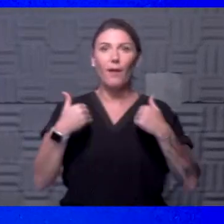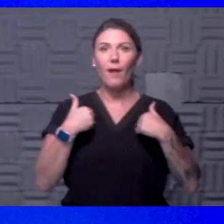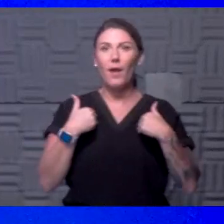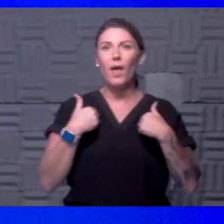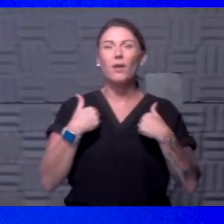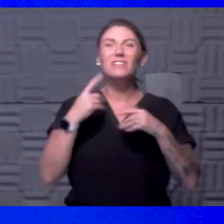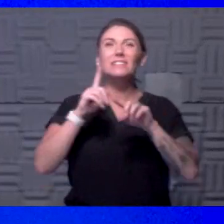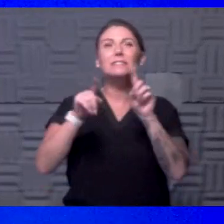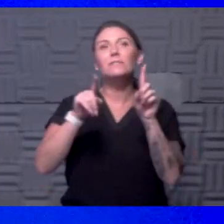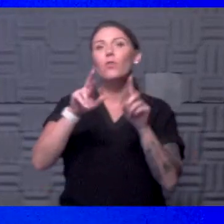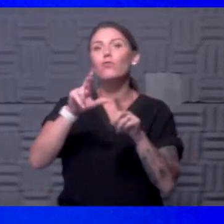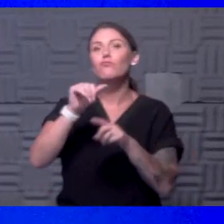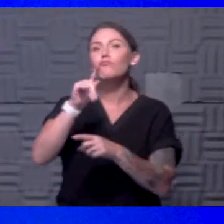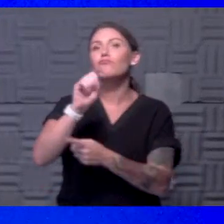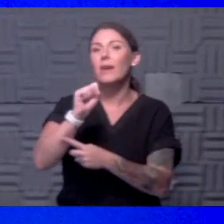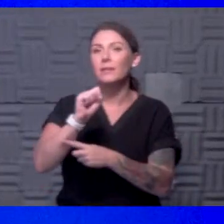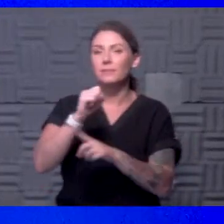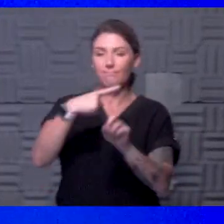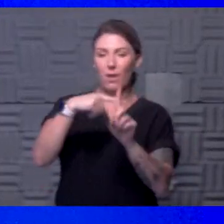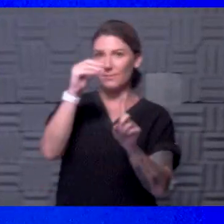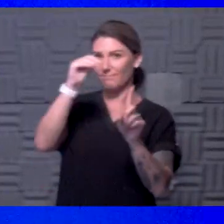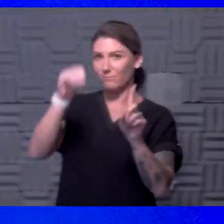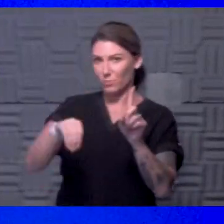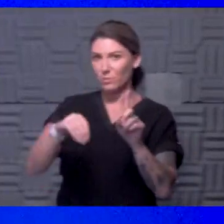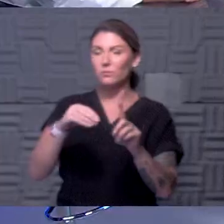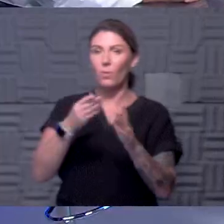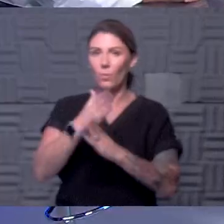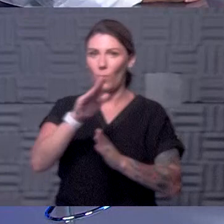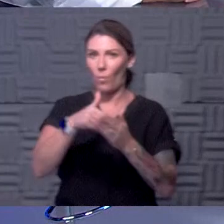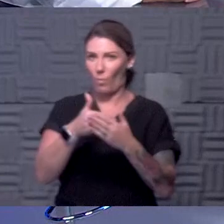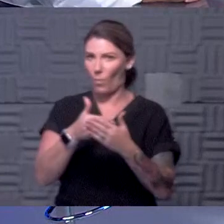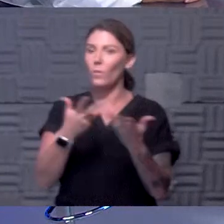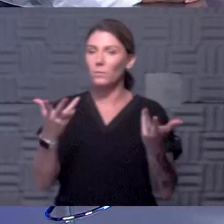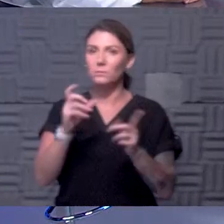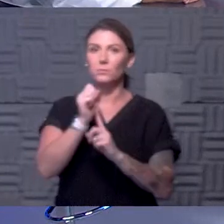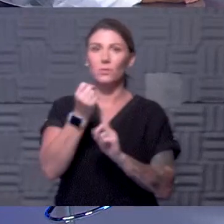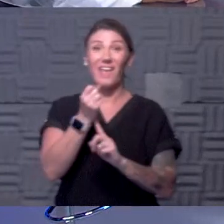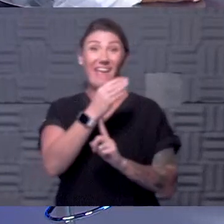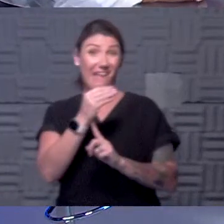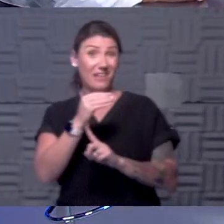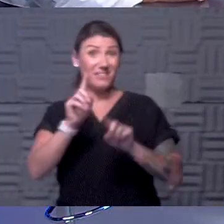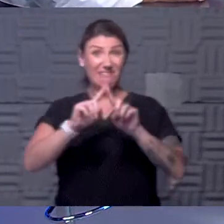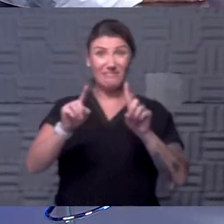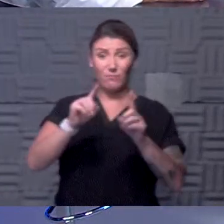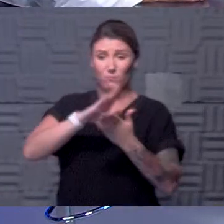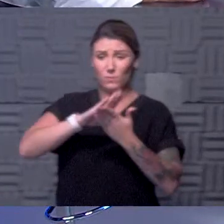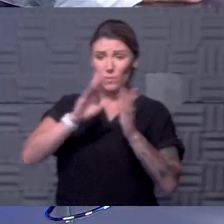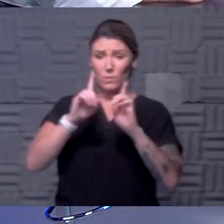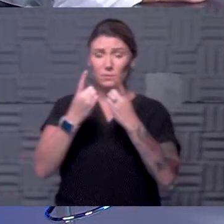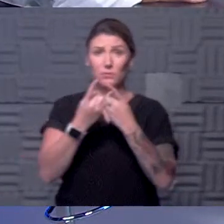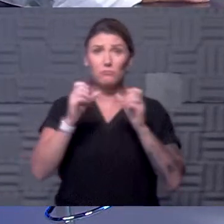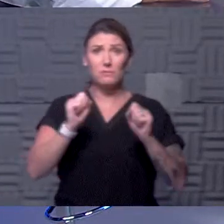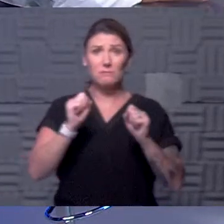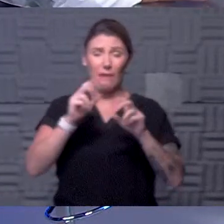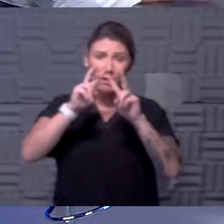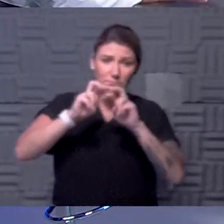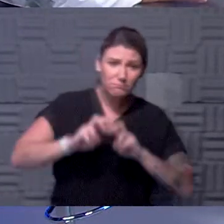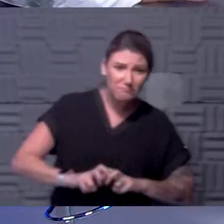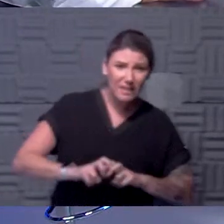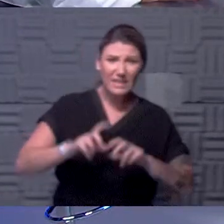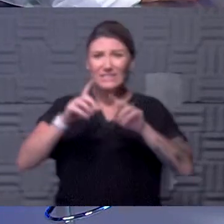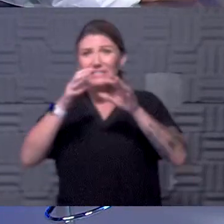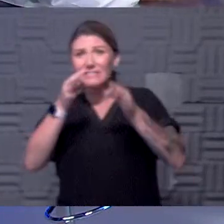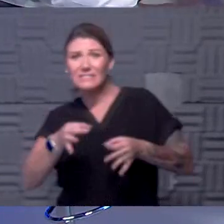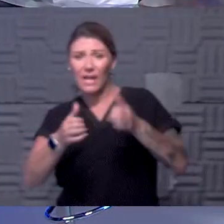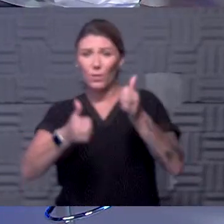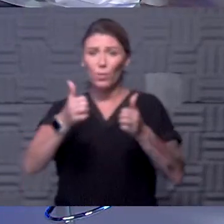have different rates of positivity throughout this whole thing. And I think even different school districts can do that, because they can look at the literature and then they have decide gating. which